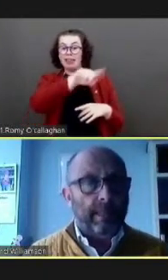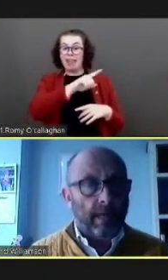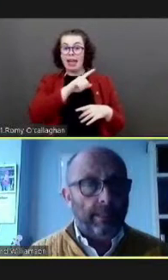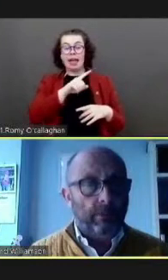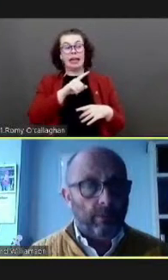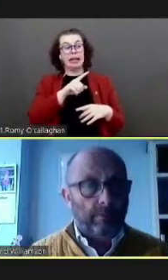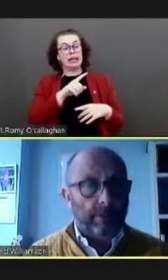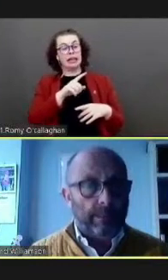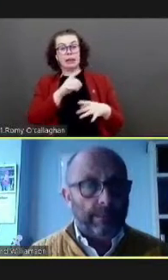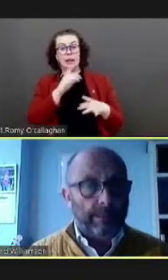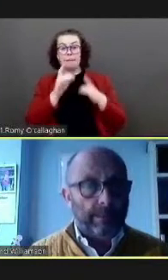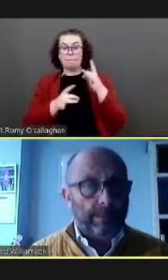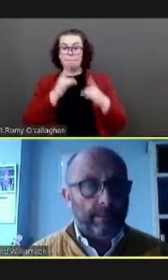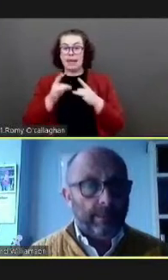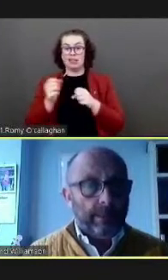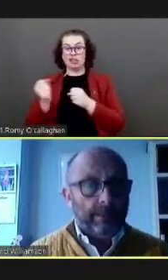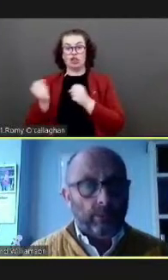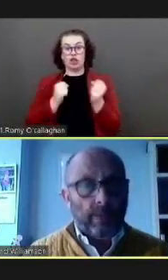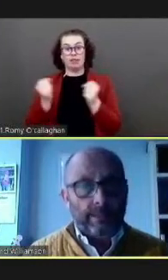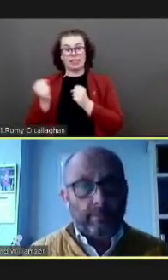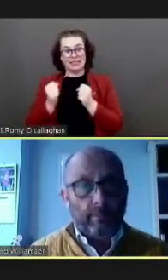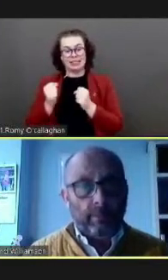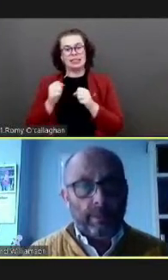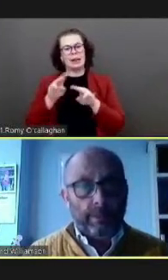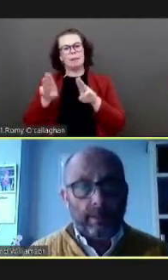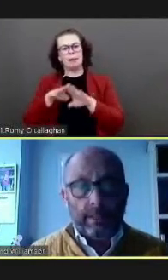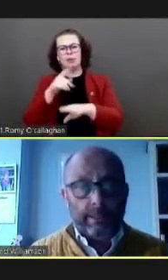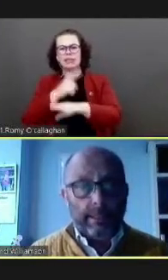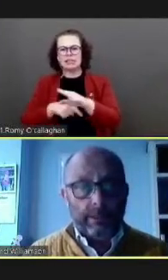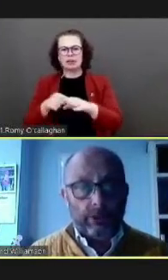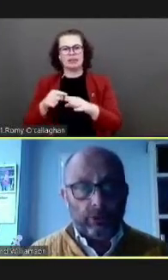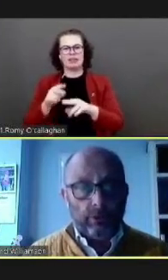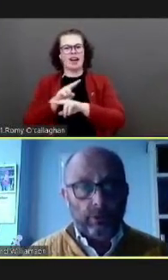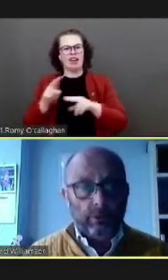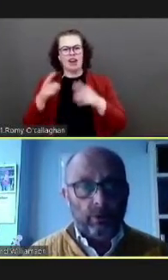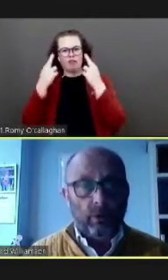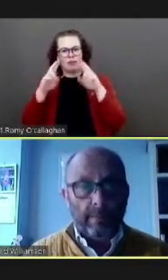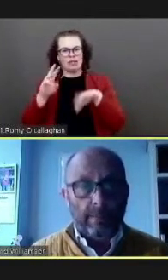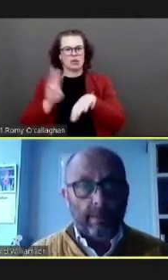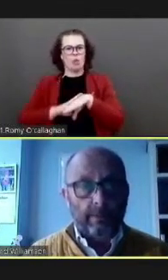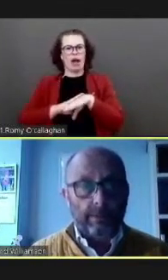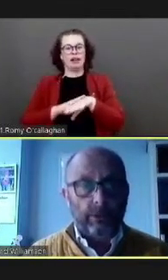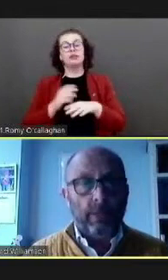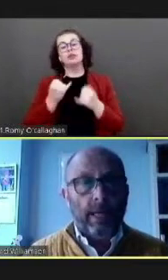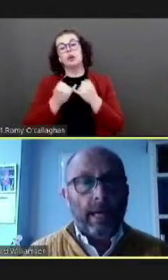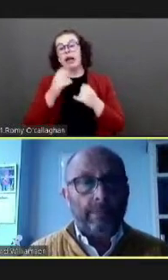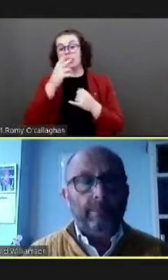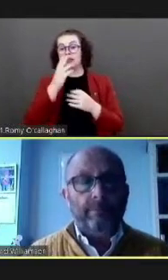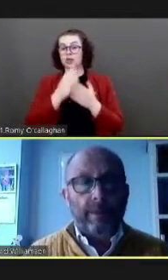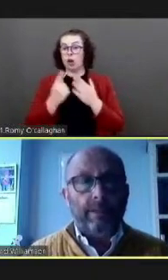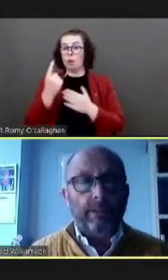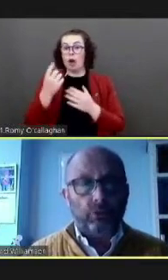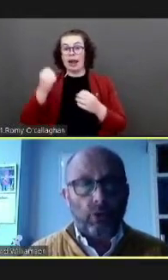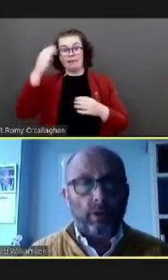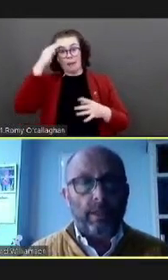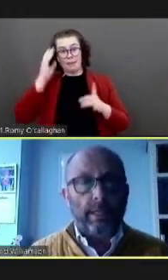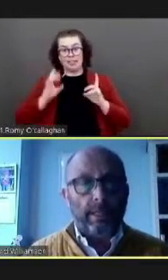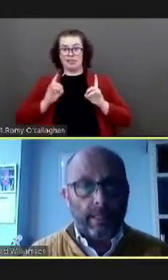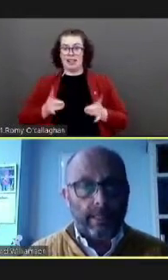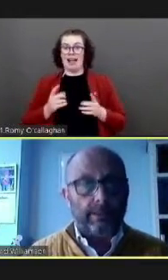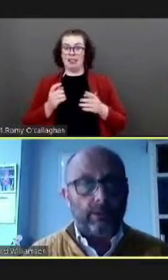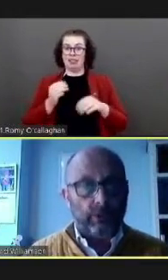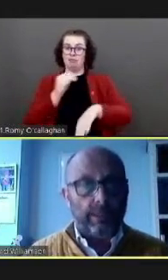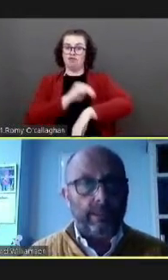often be underrepresented. So where someone with an ID issue or a mental health issue has been very